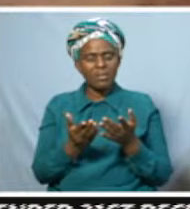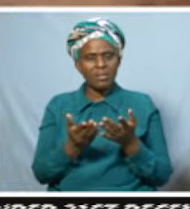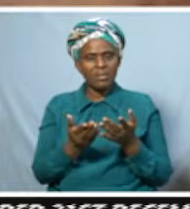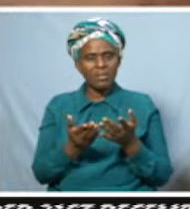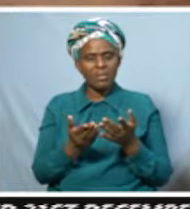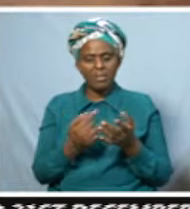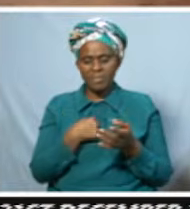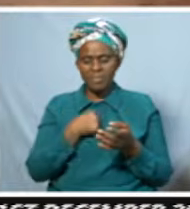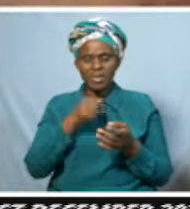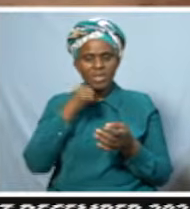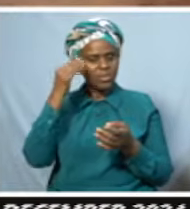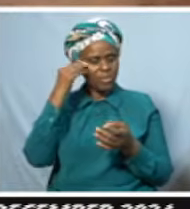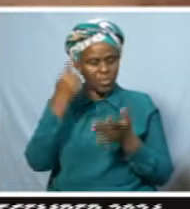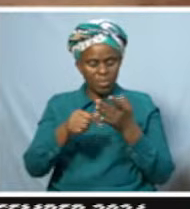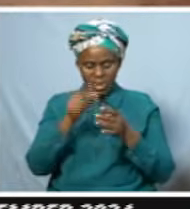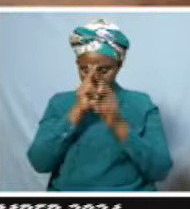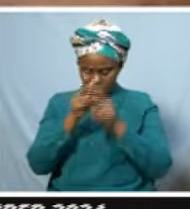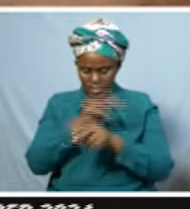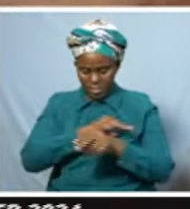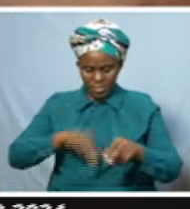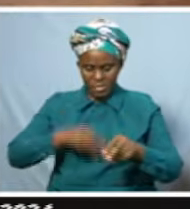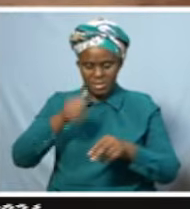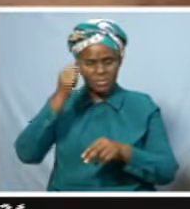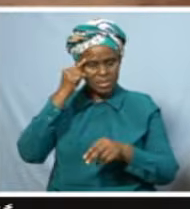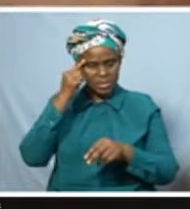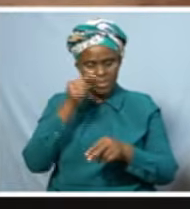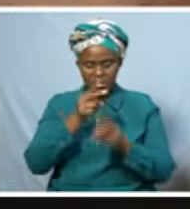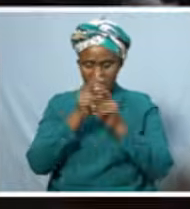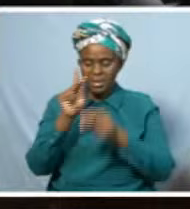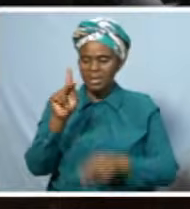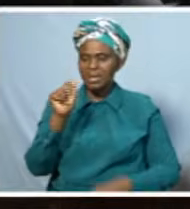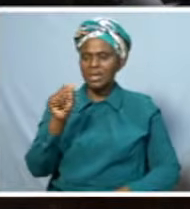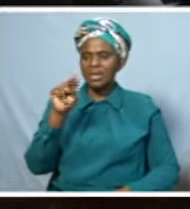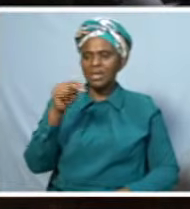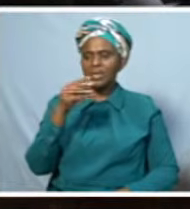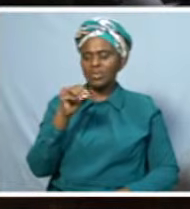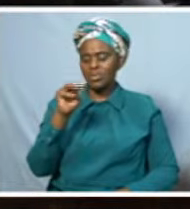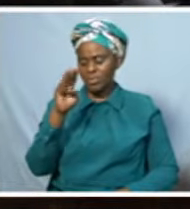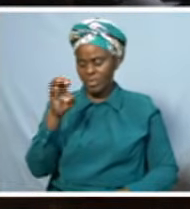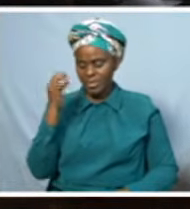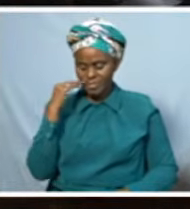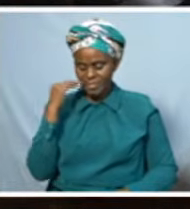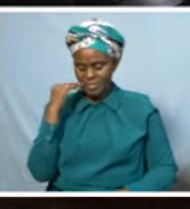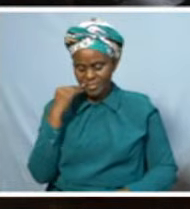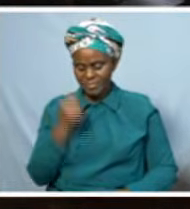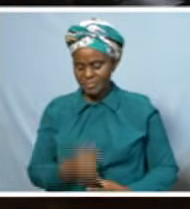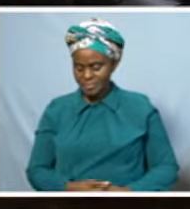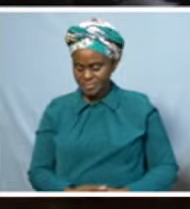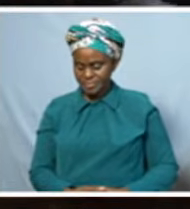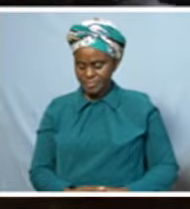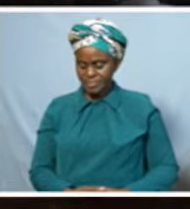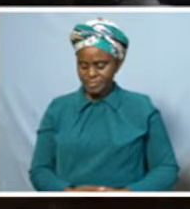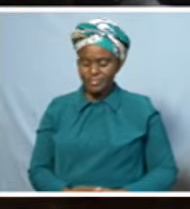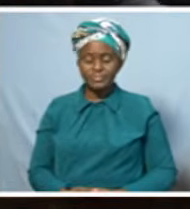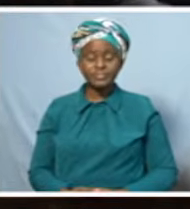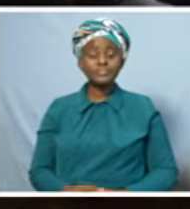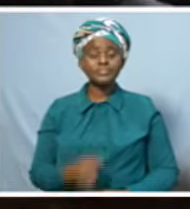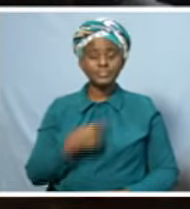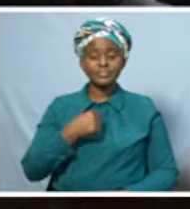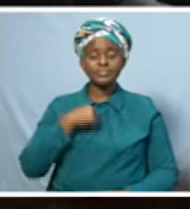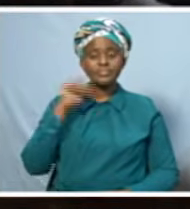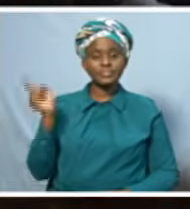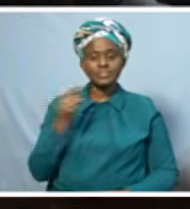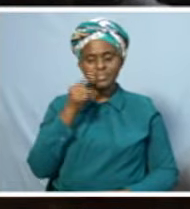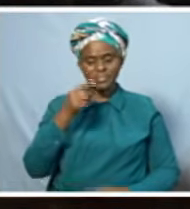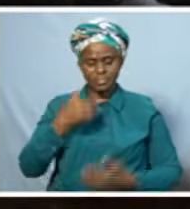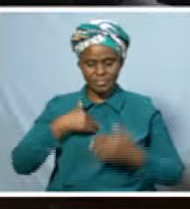I mean, I don't know what honorable members think. Honorable Kangombe. Well, Chair, like I always say when we